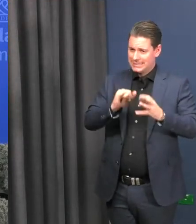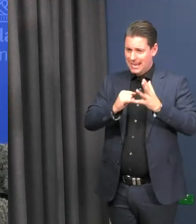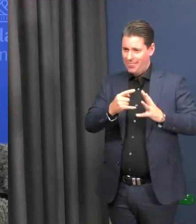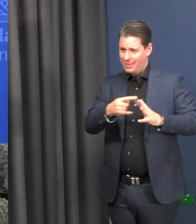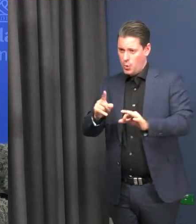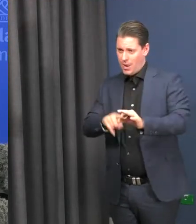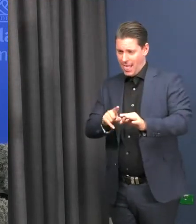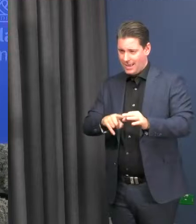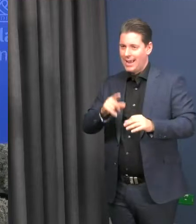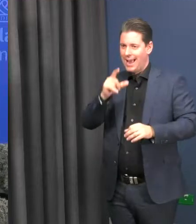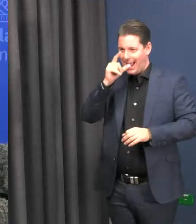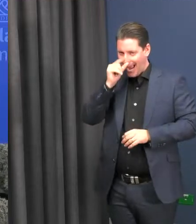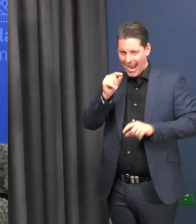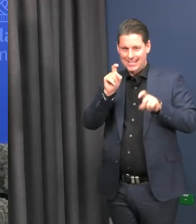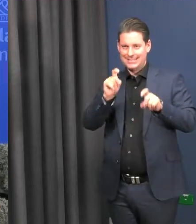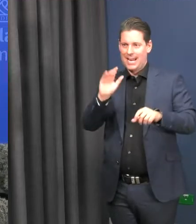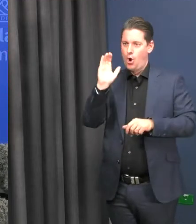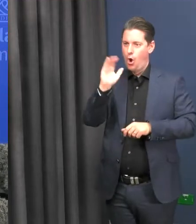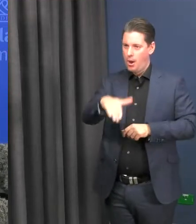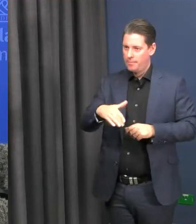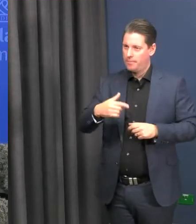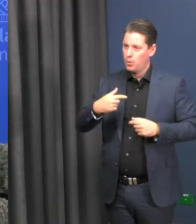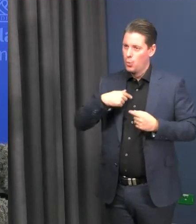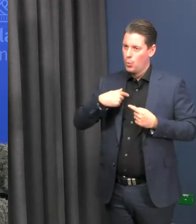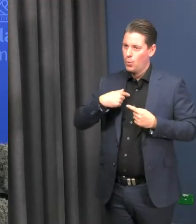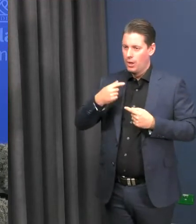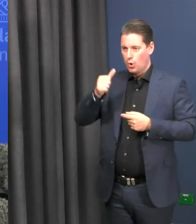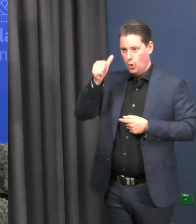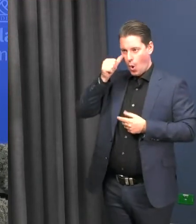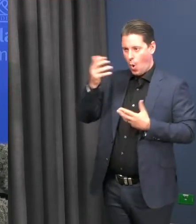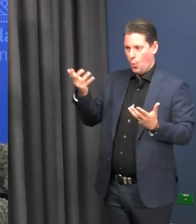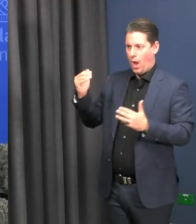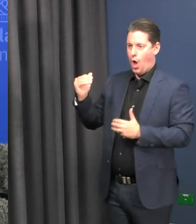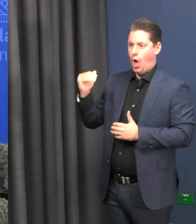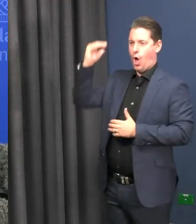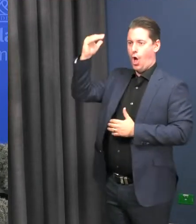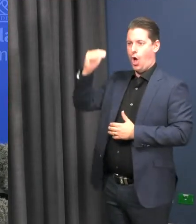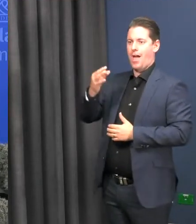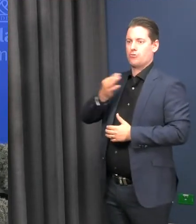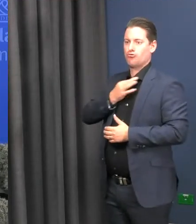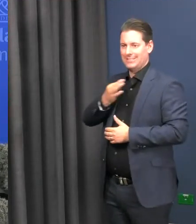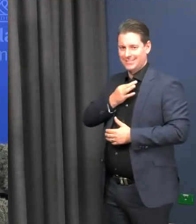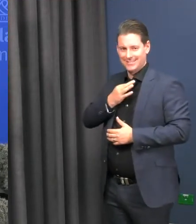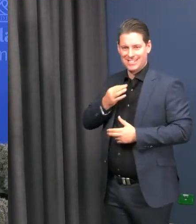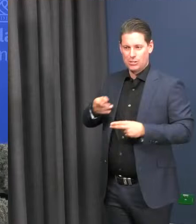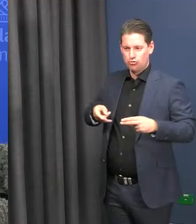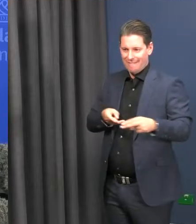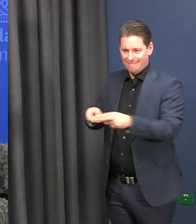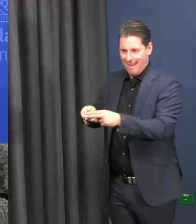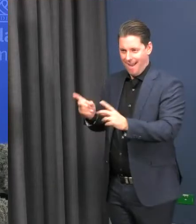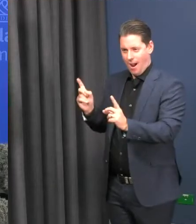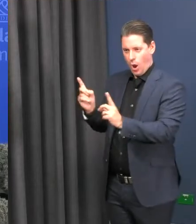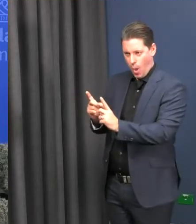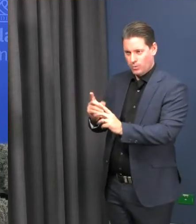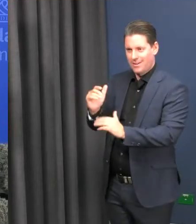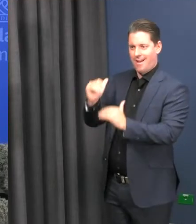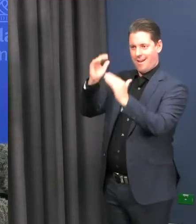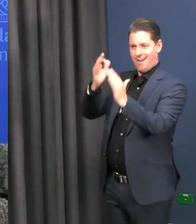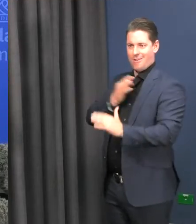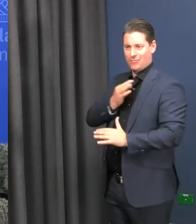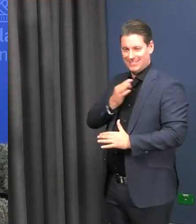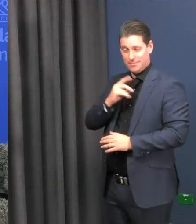we've outlined the storm surge areas, we've spoken about those riverine flooding areas, but the vast majority